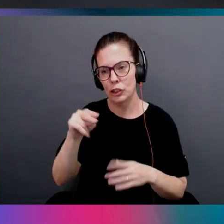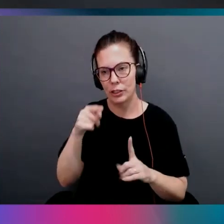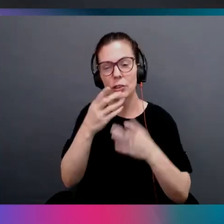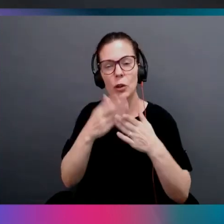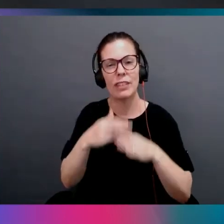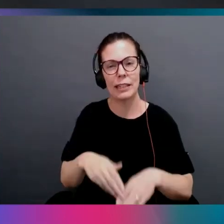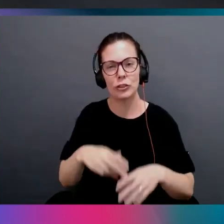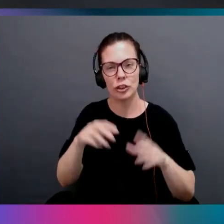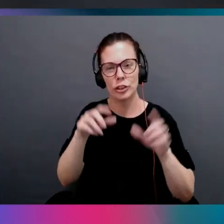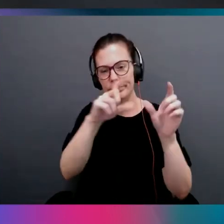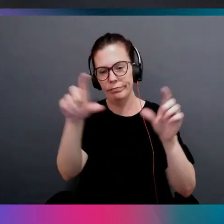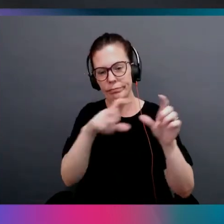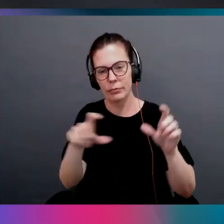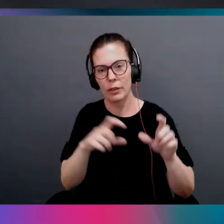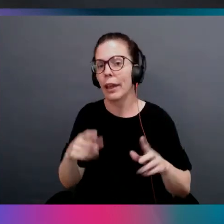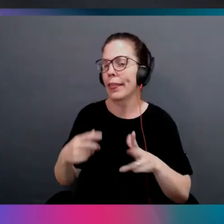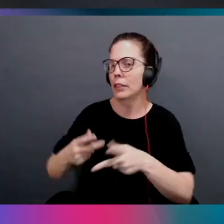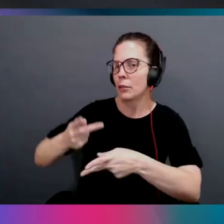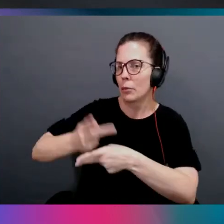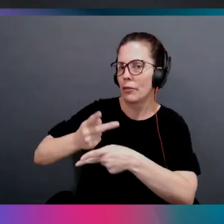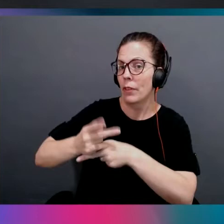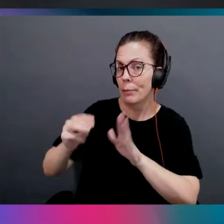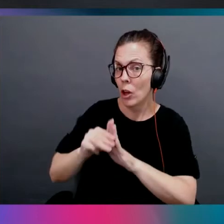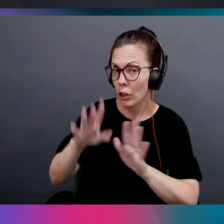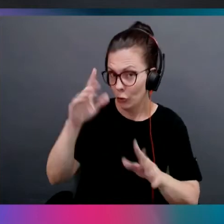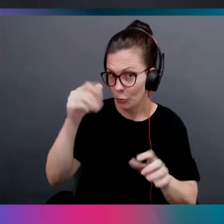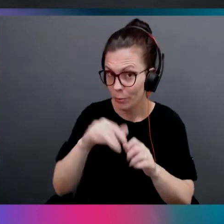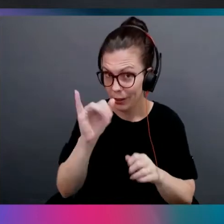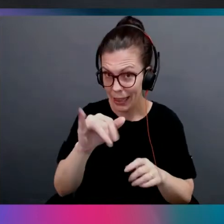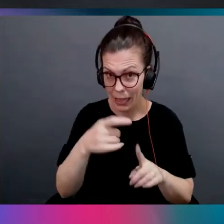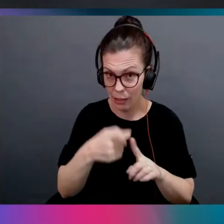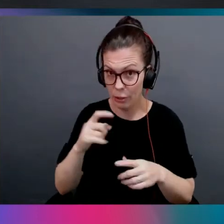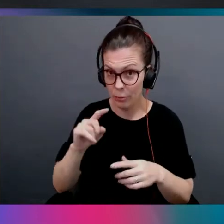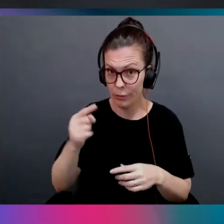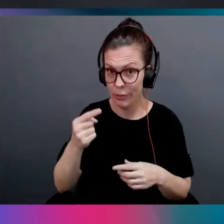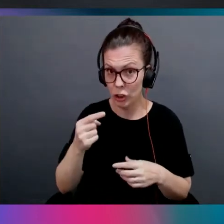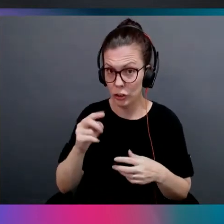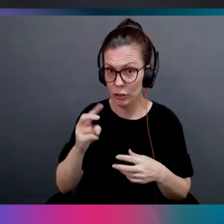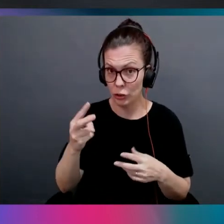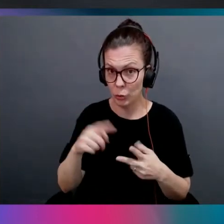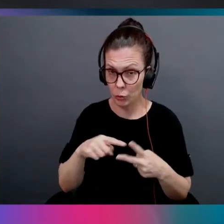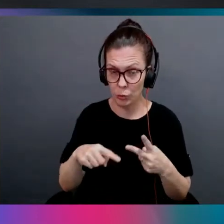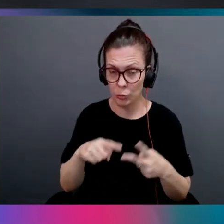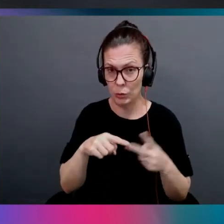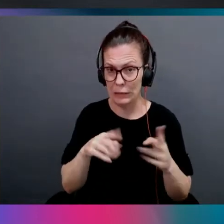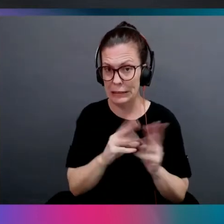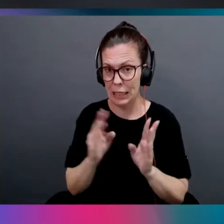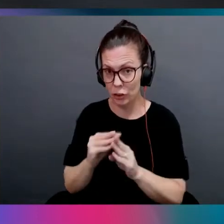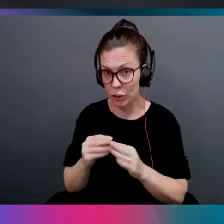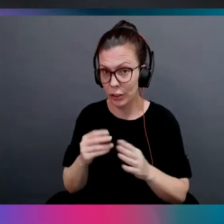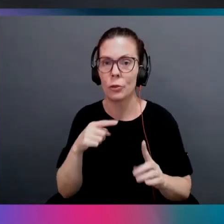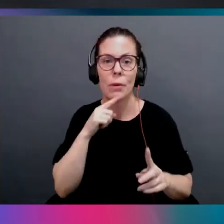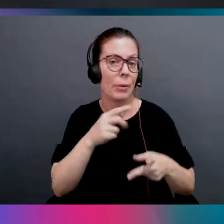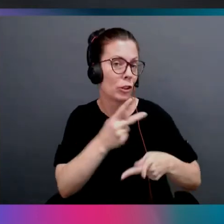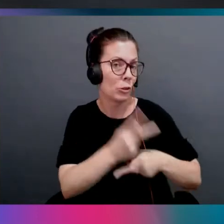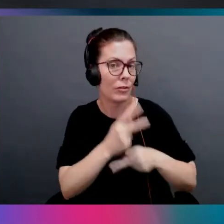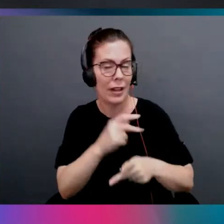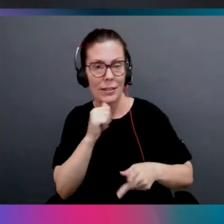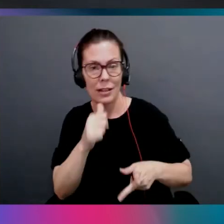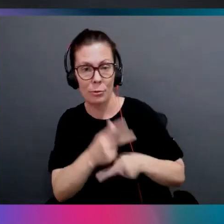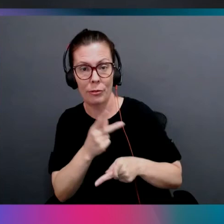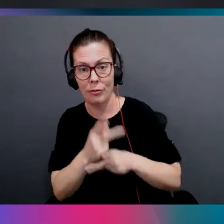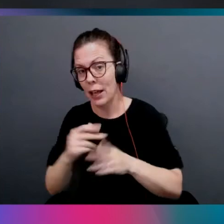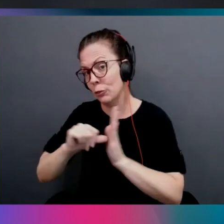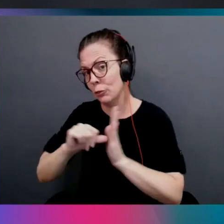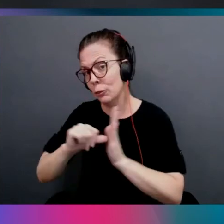a supervised model. Remember that, everybody, from the first couple of series, we talked about the difference between supervised and unsupervised reinforcement, Yeah,